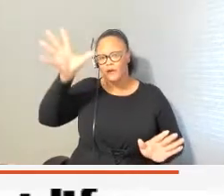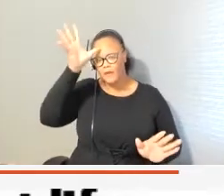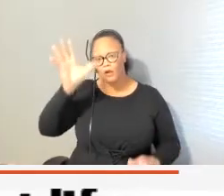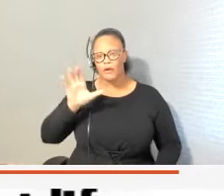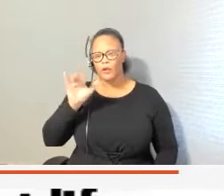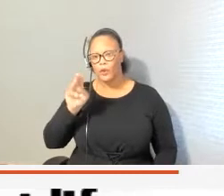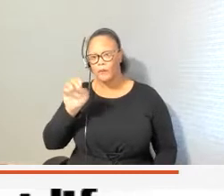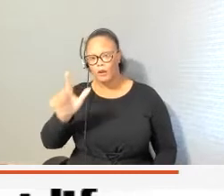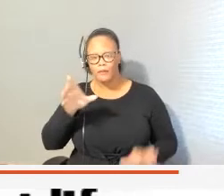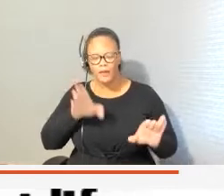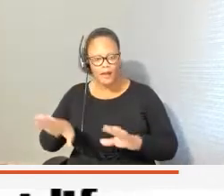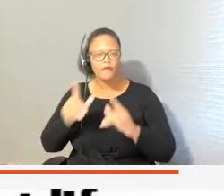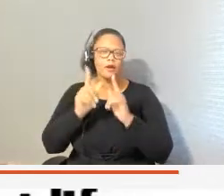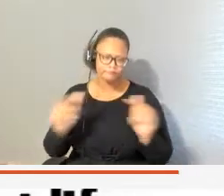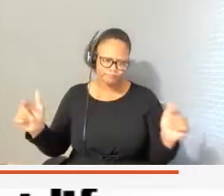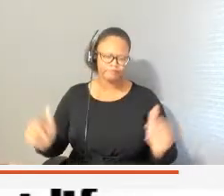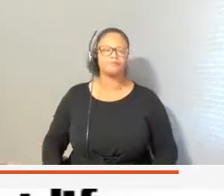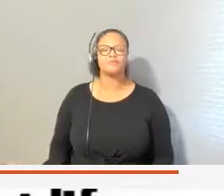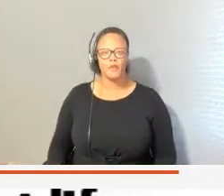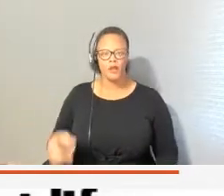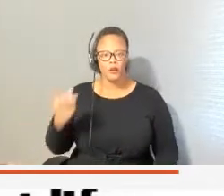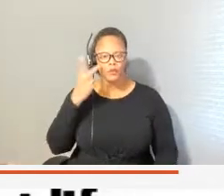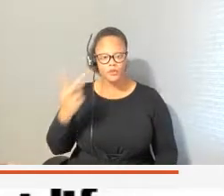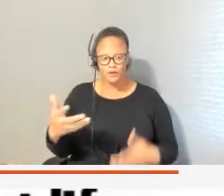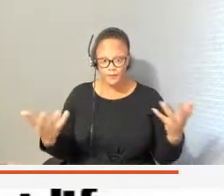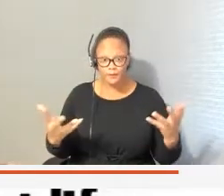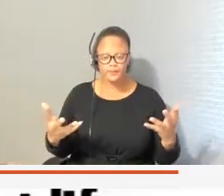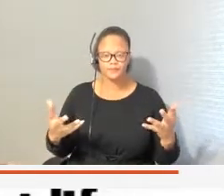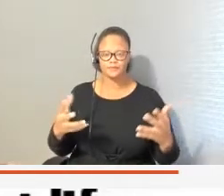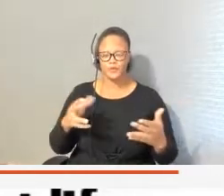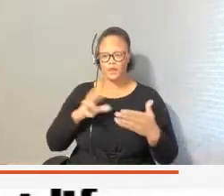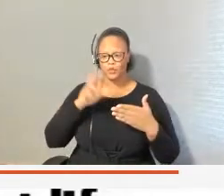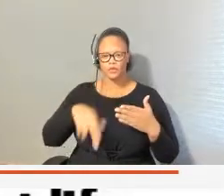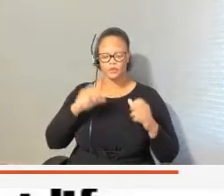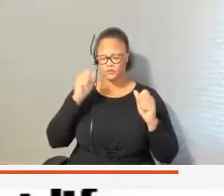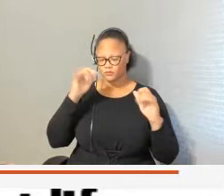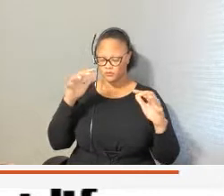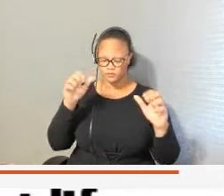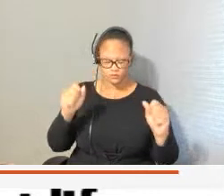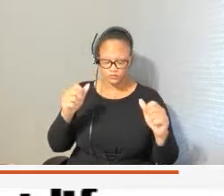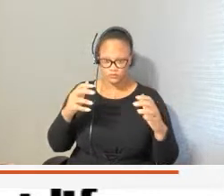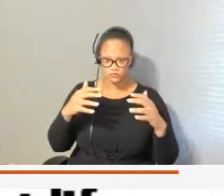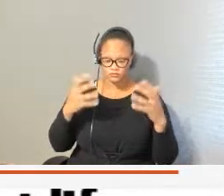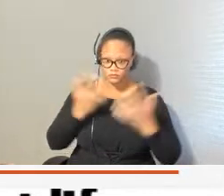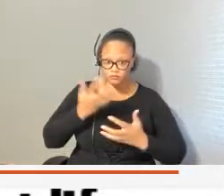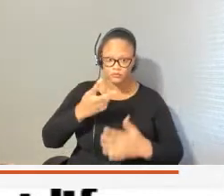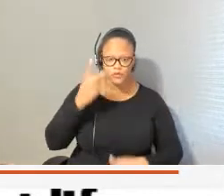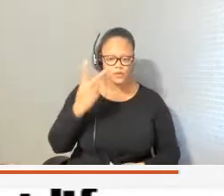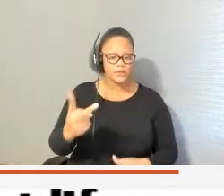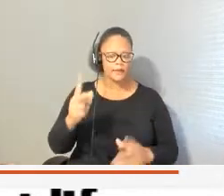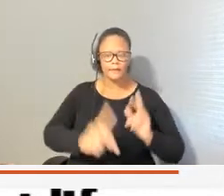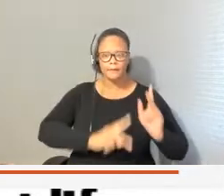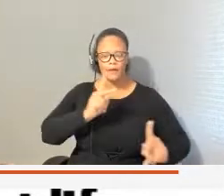behavior. And what we began to see was the outcomes was staggering. It was alarming to see that people who